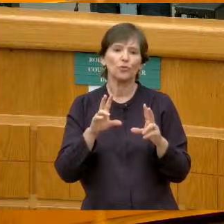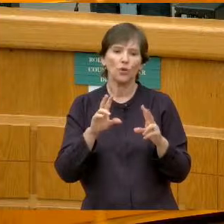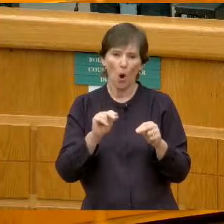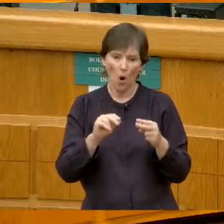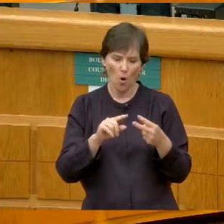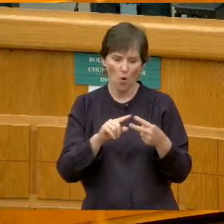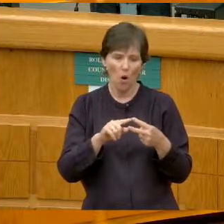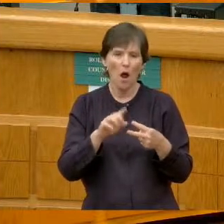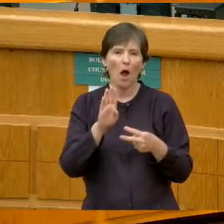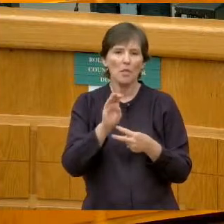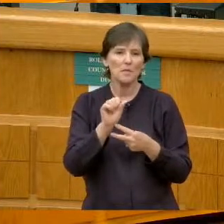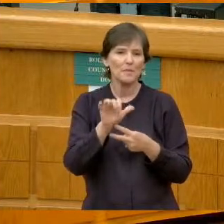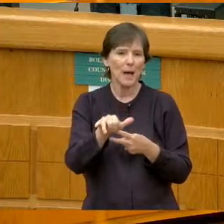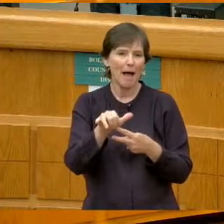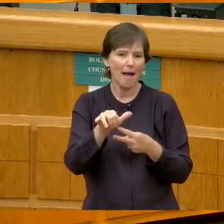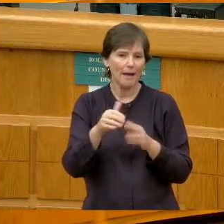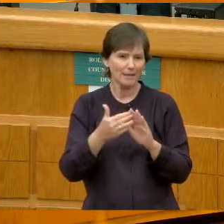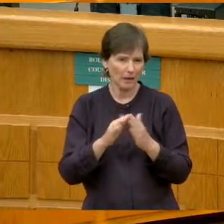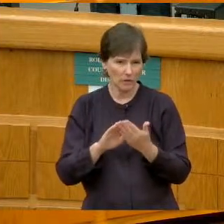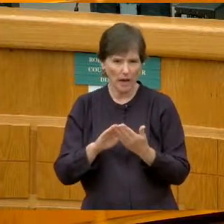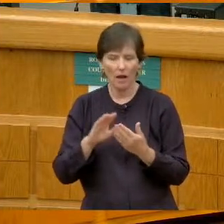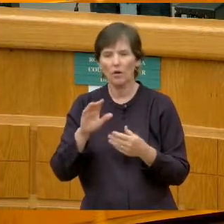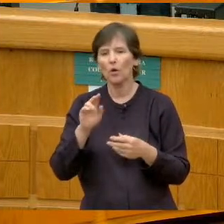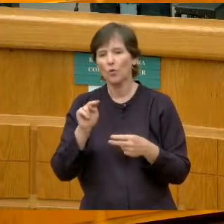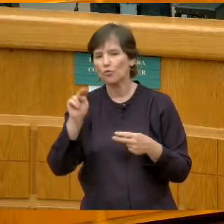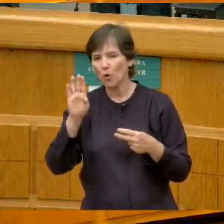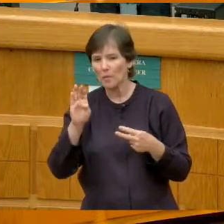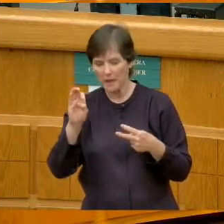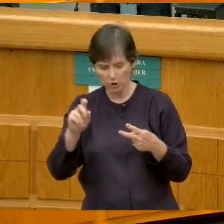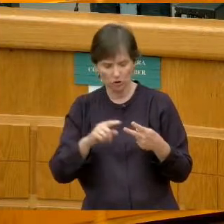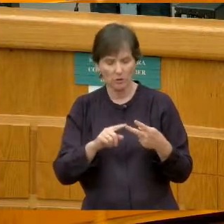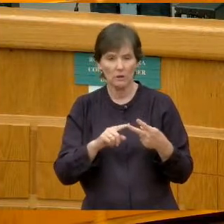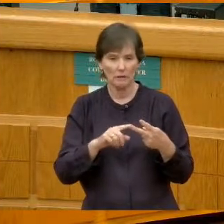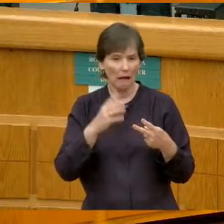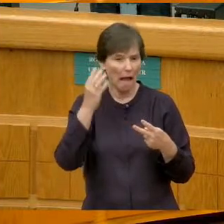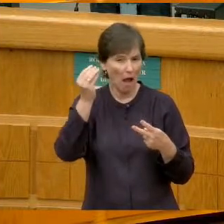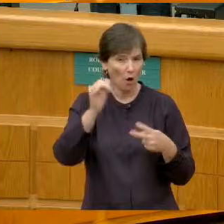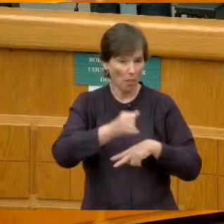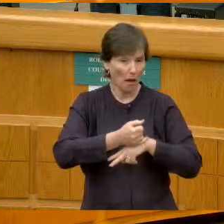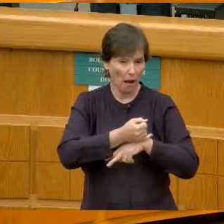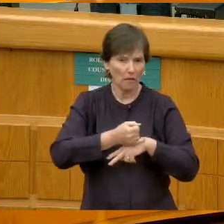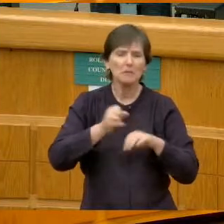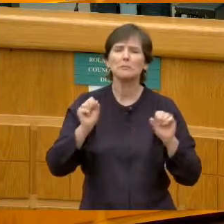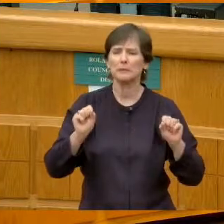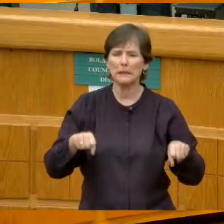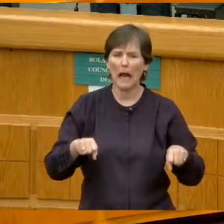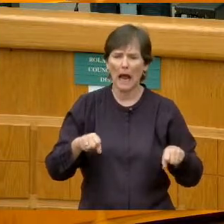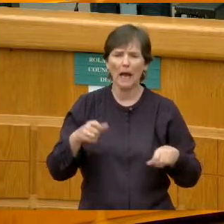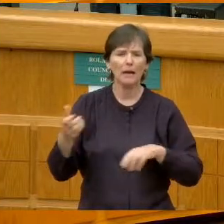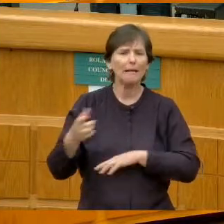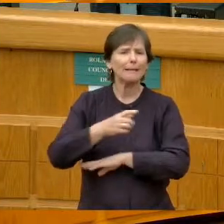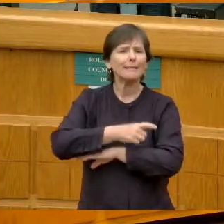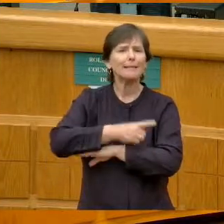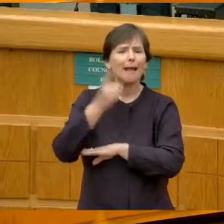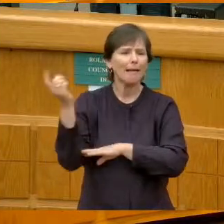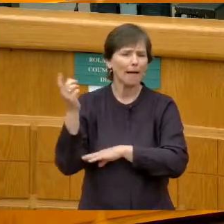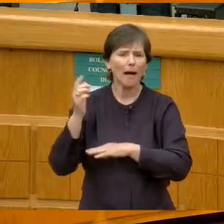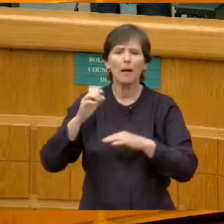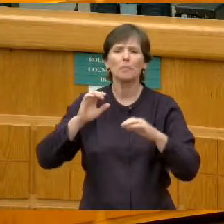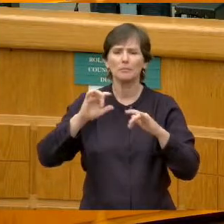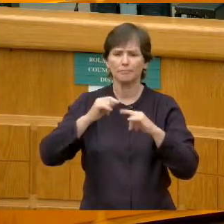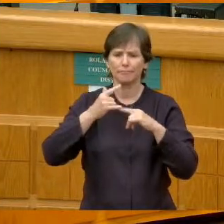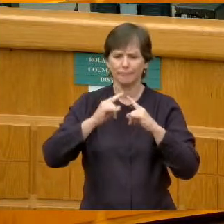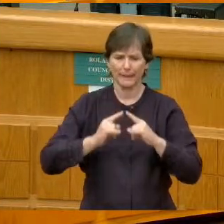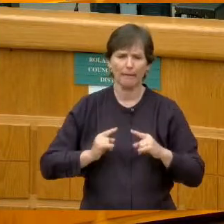Bay beaches, so no tents allowed, but you can do it at the Gulf Beach, okay? Can I sit